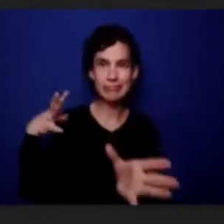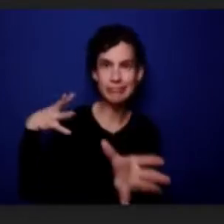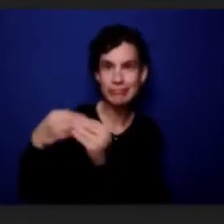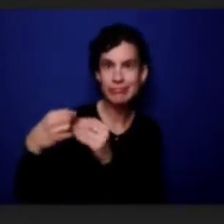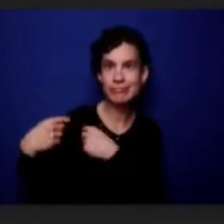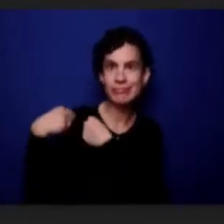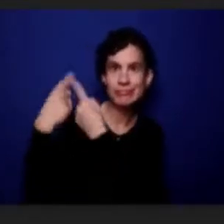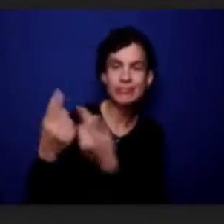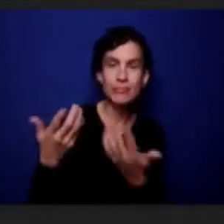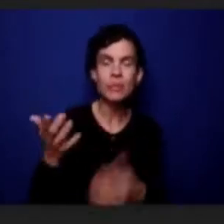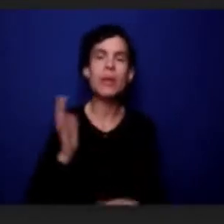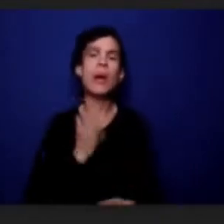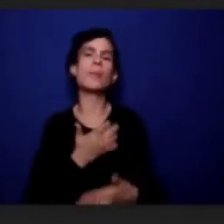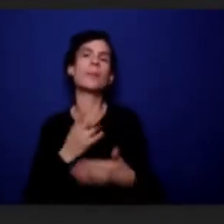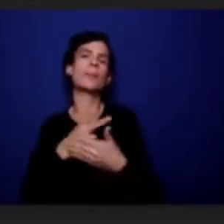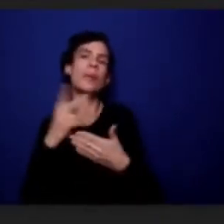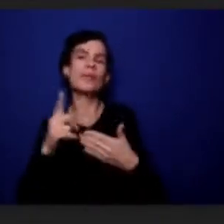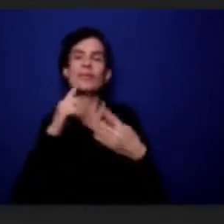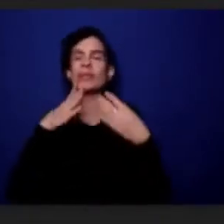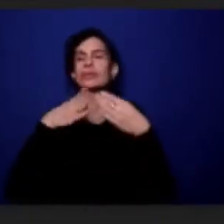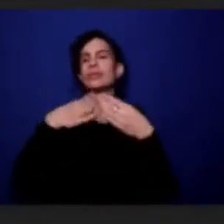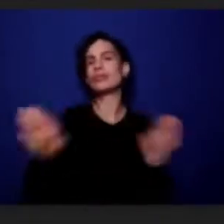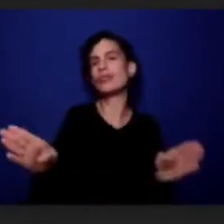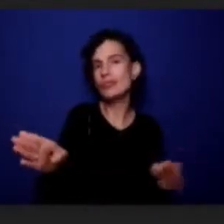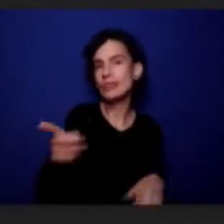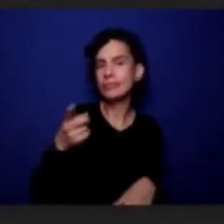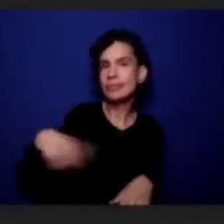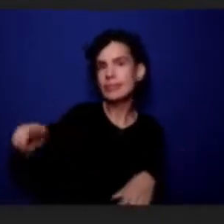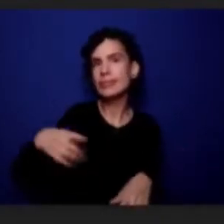just be looking at these pictures in the first place because no one had done it before.